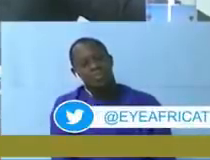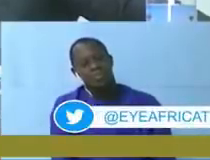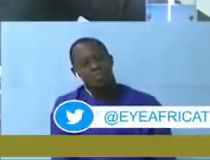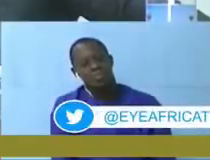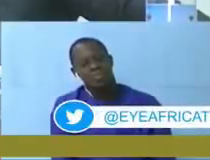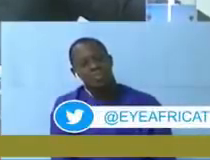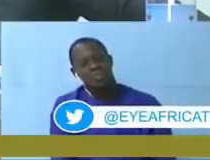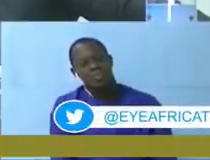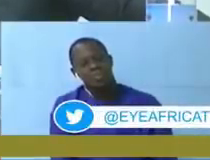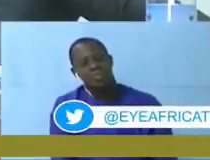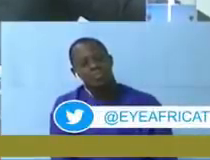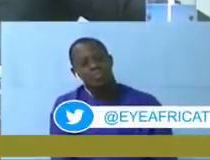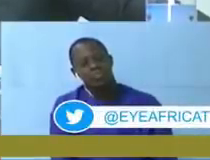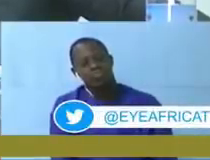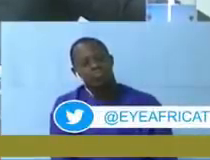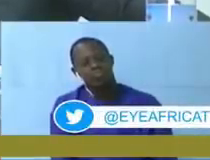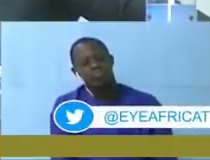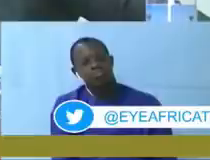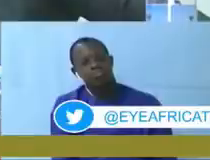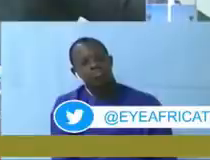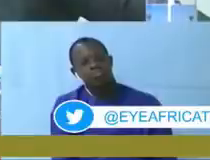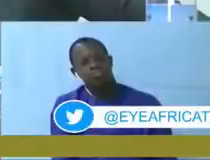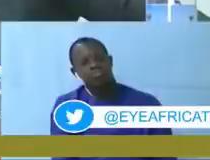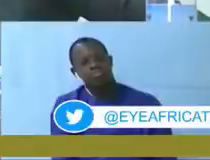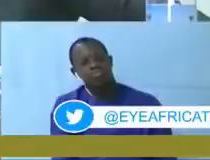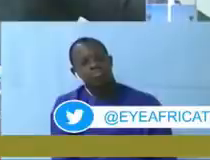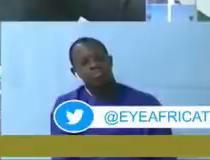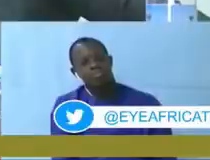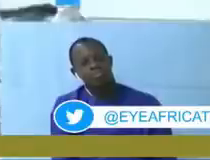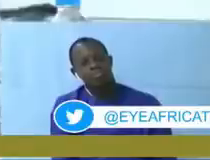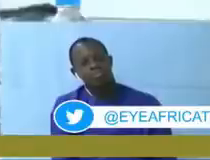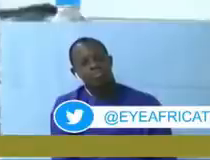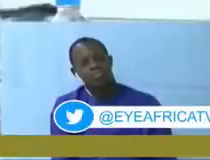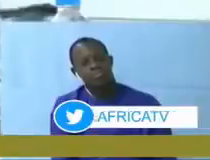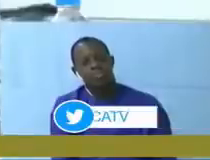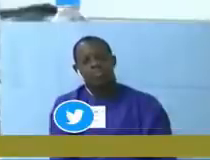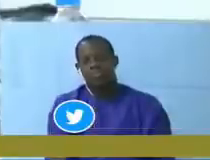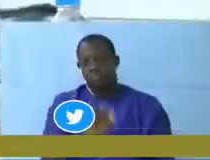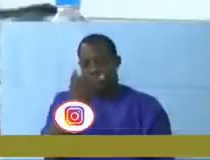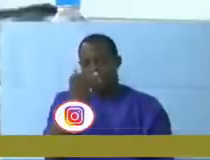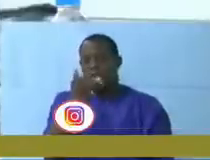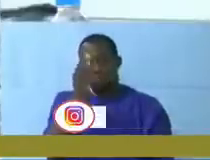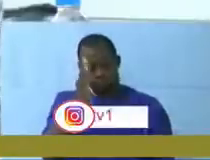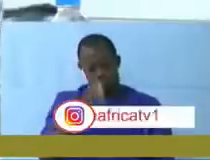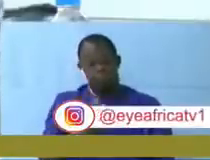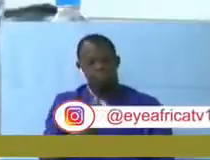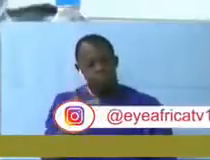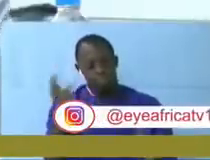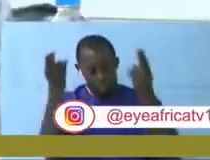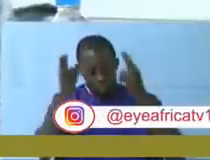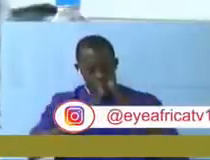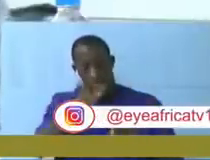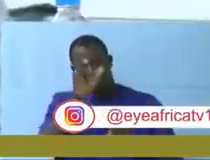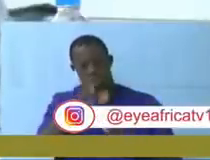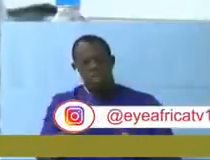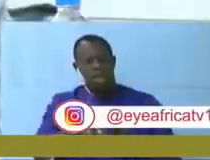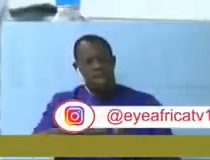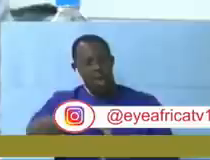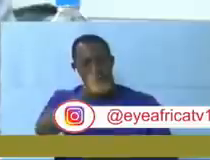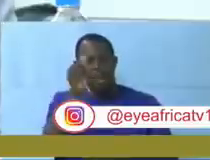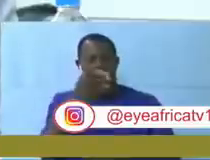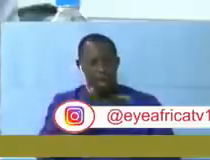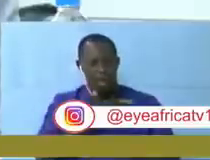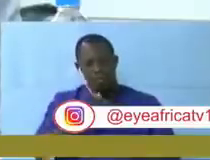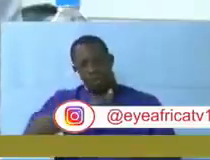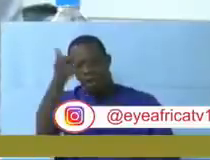génné ko rek dégalat ko pour gëna jox doolé Jammeh ak ay nitam. That's very correct, lead counsel, and there are other examples.